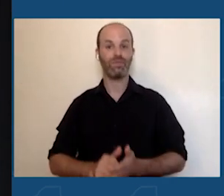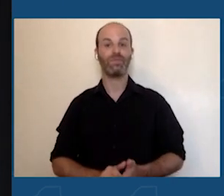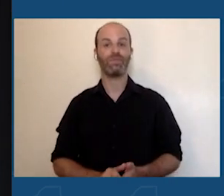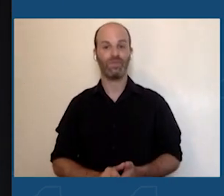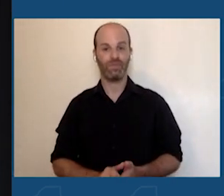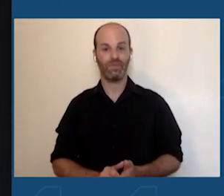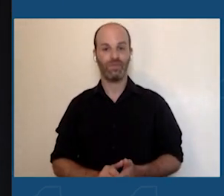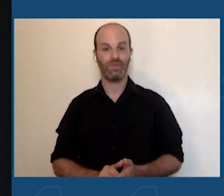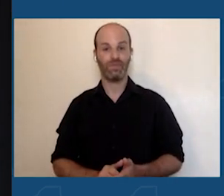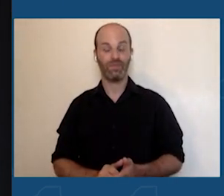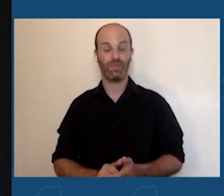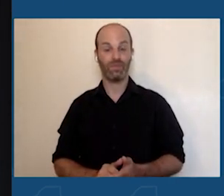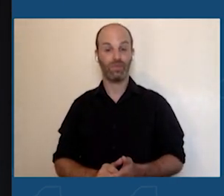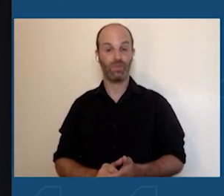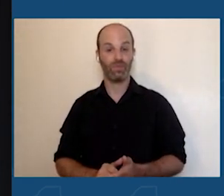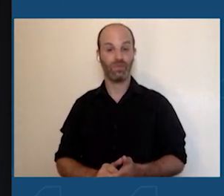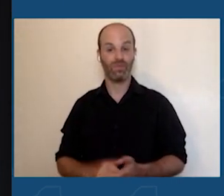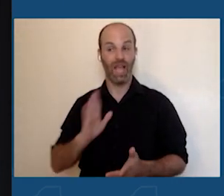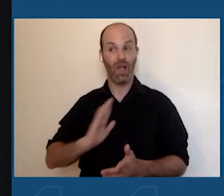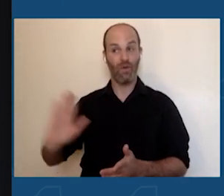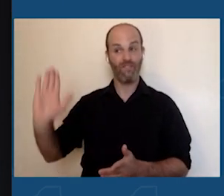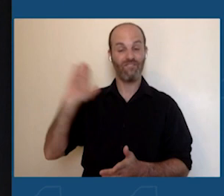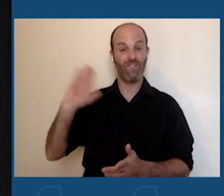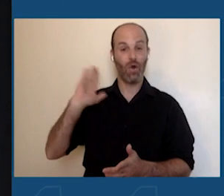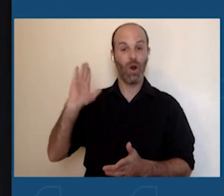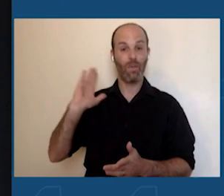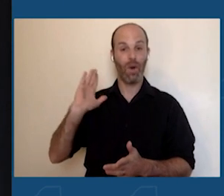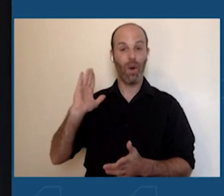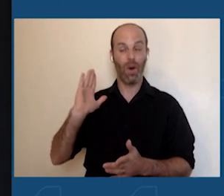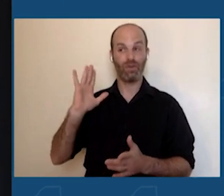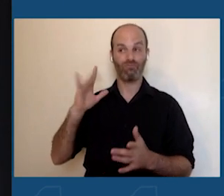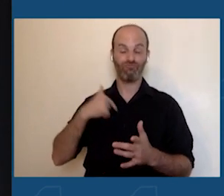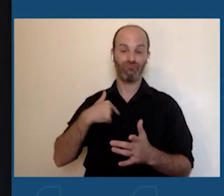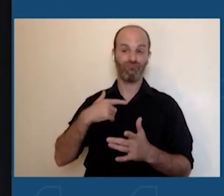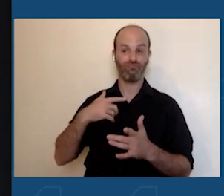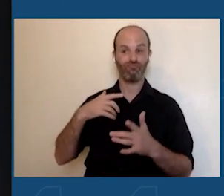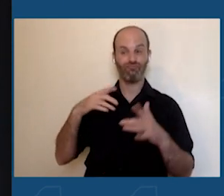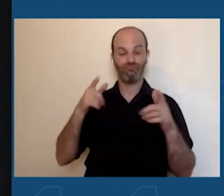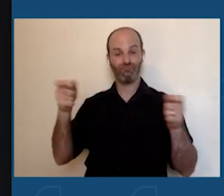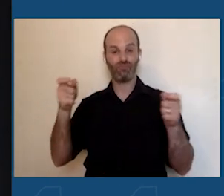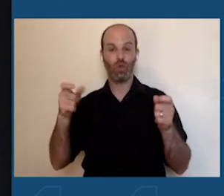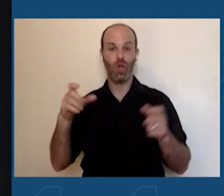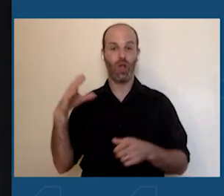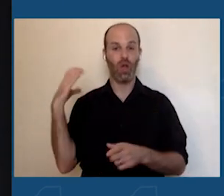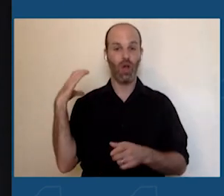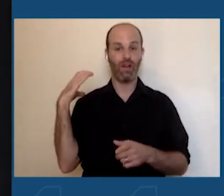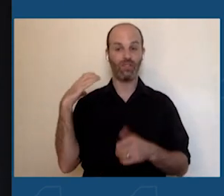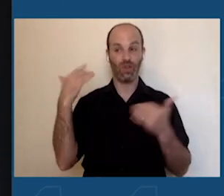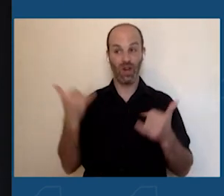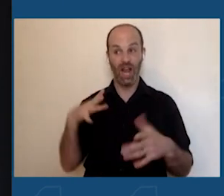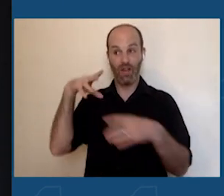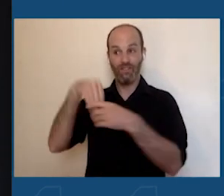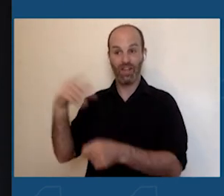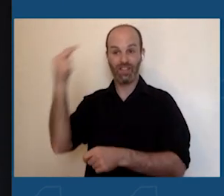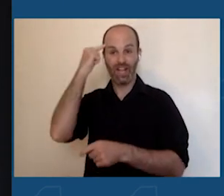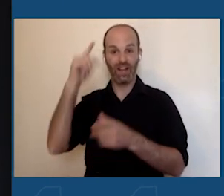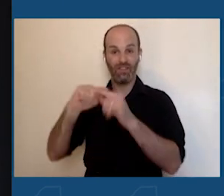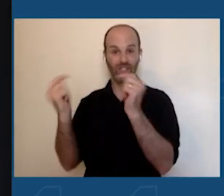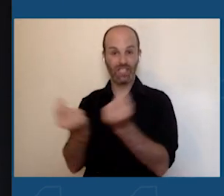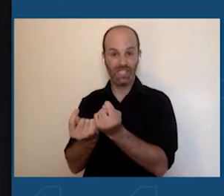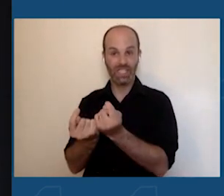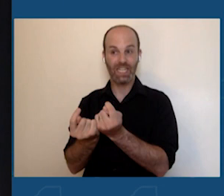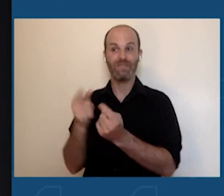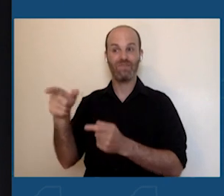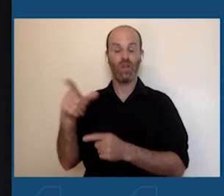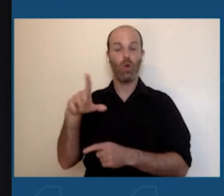I know our former presiding officer and now a member of the governor's team at the DEC here on Long Island, Rob